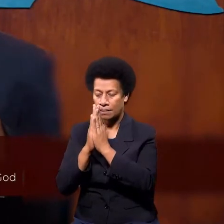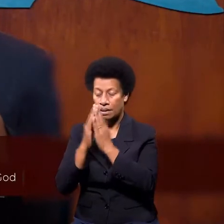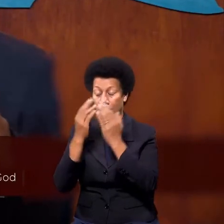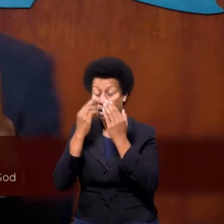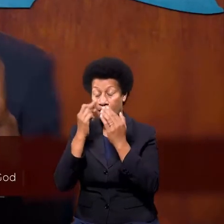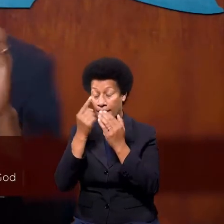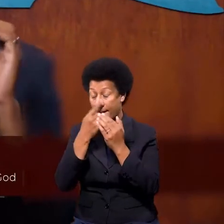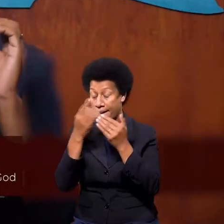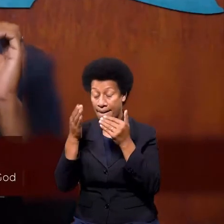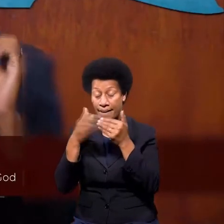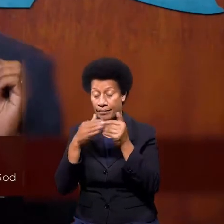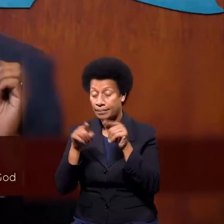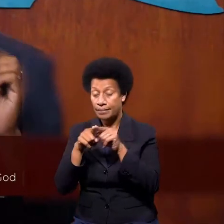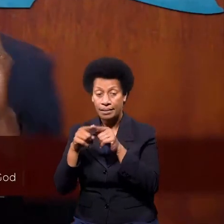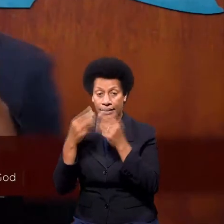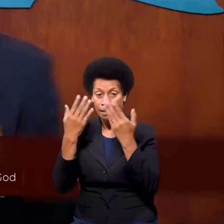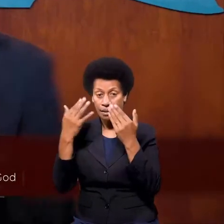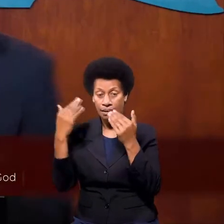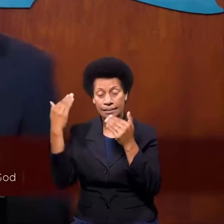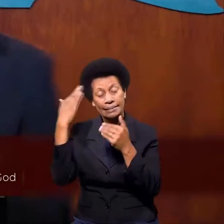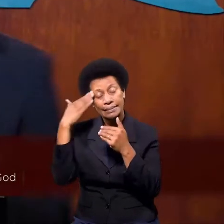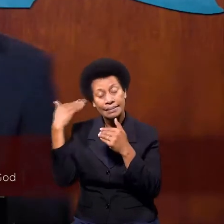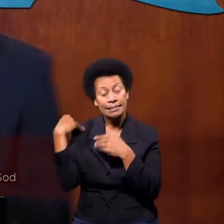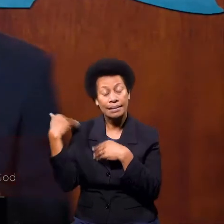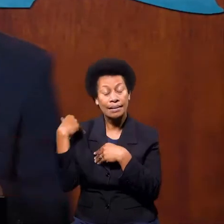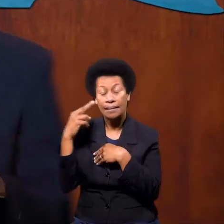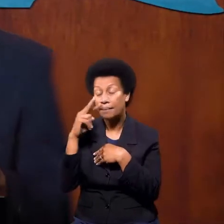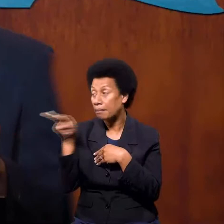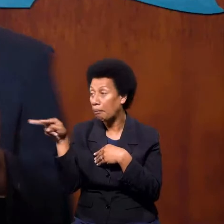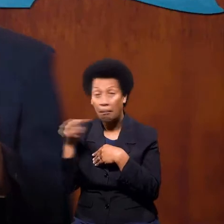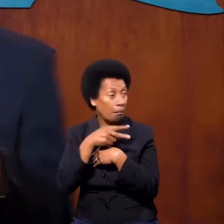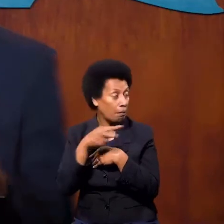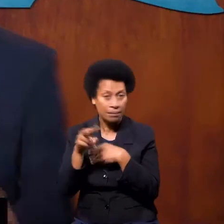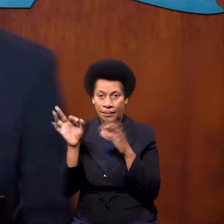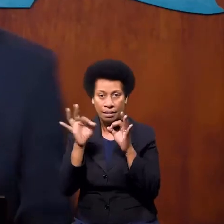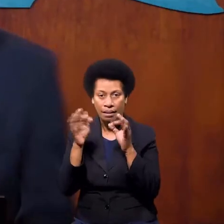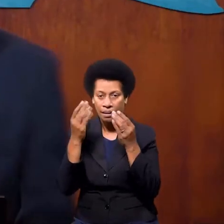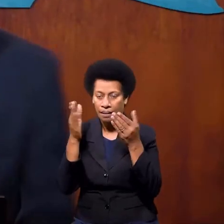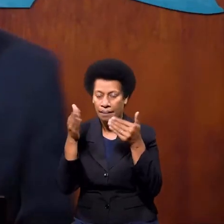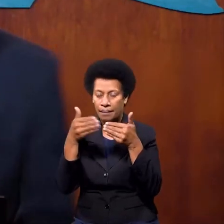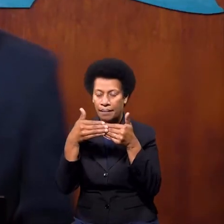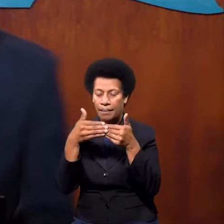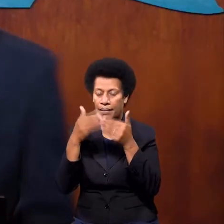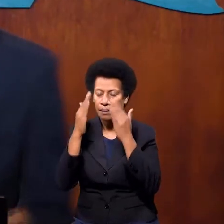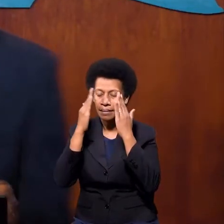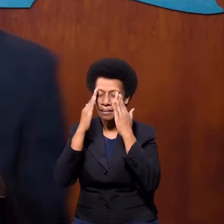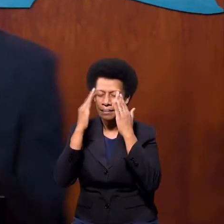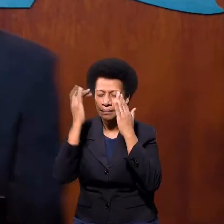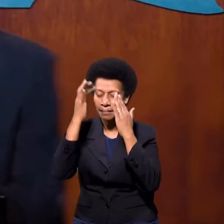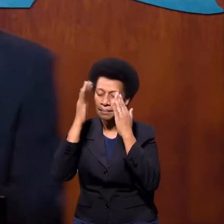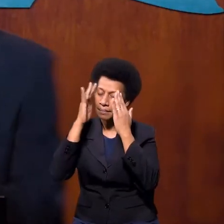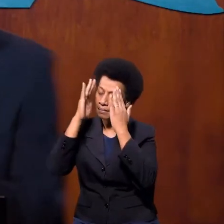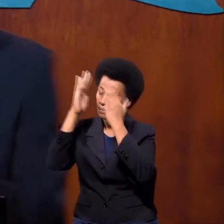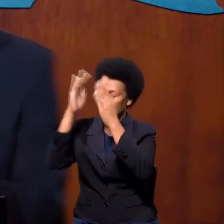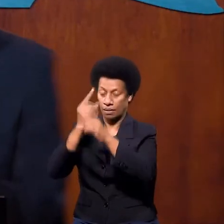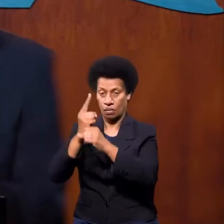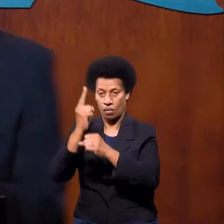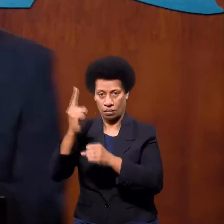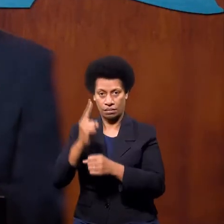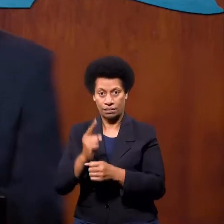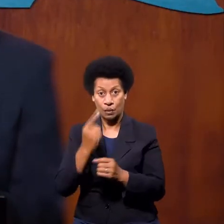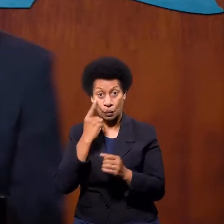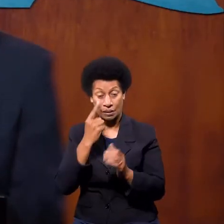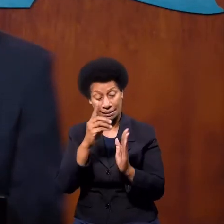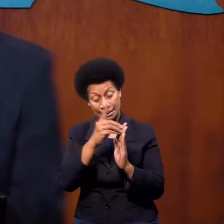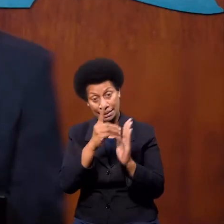to distract their mind from God. And you will notice that in verse 5 of Deuteronomy